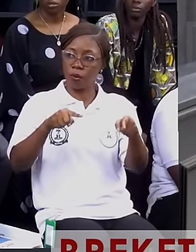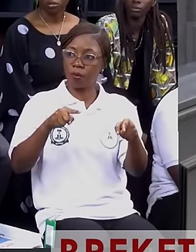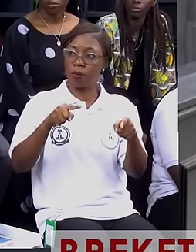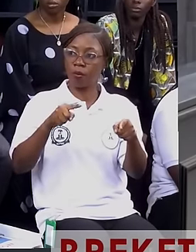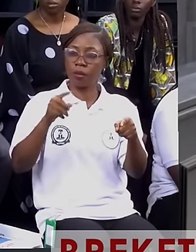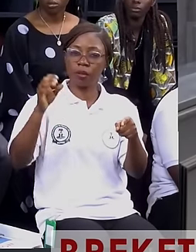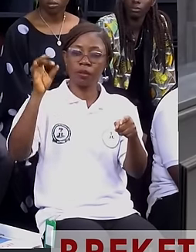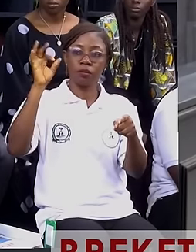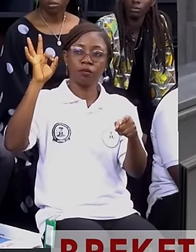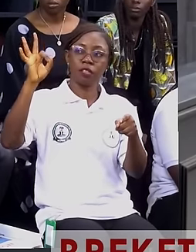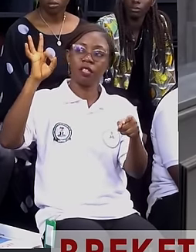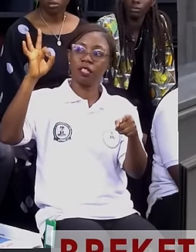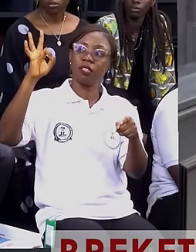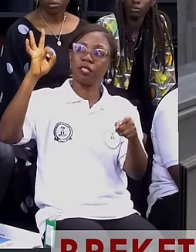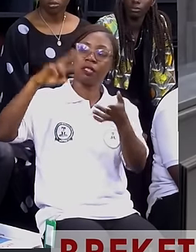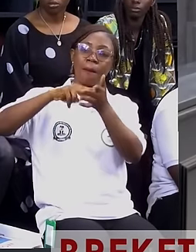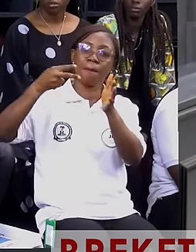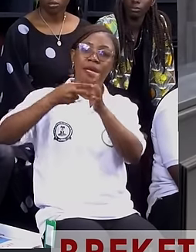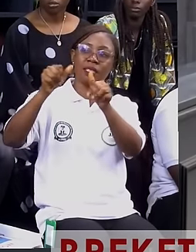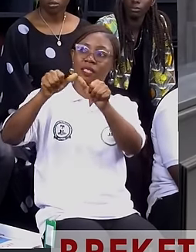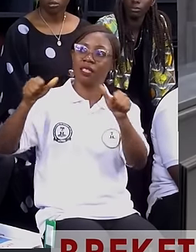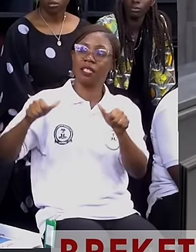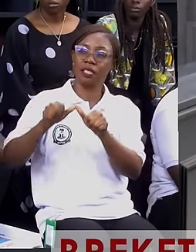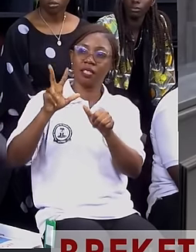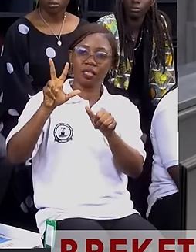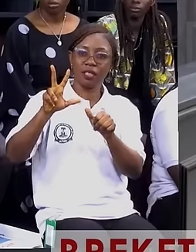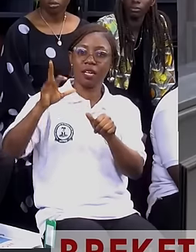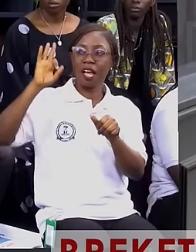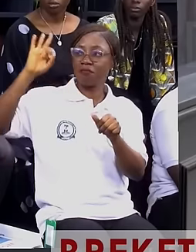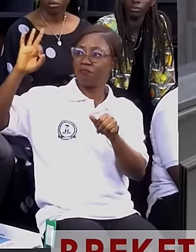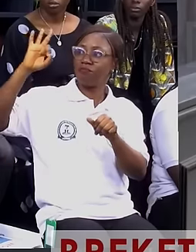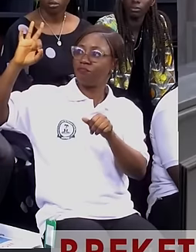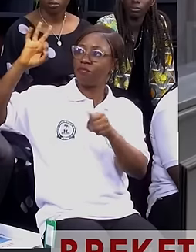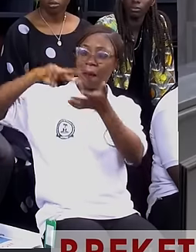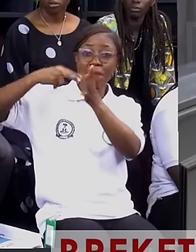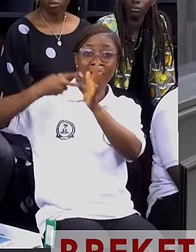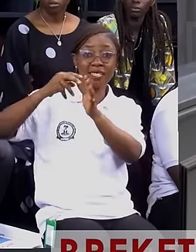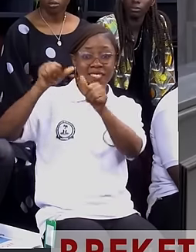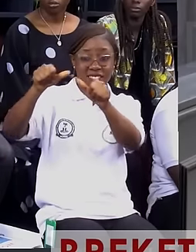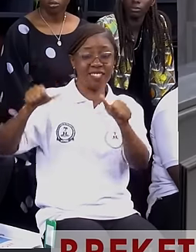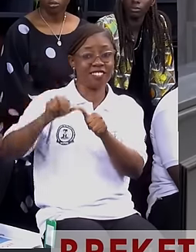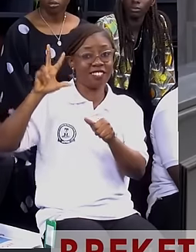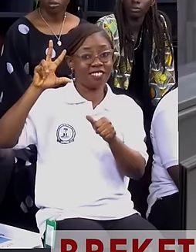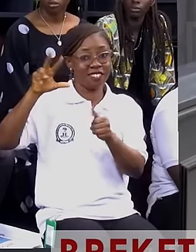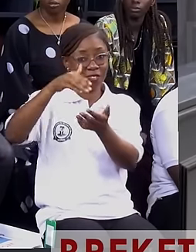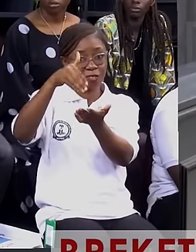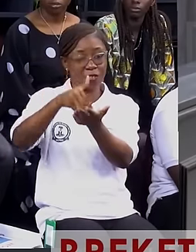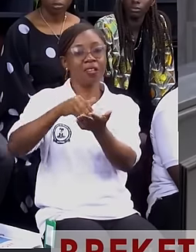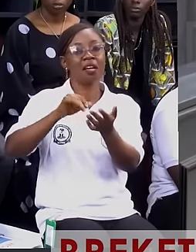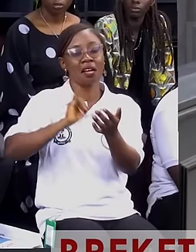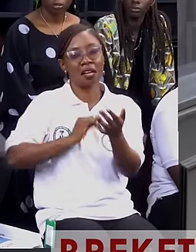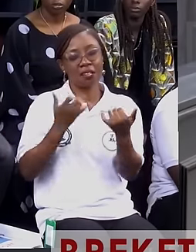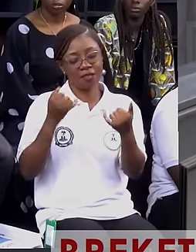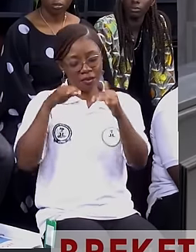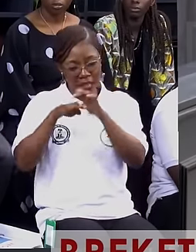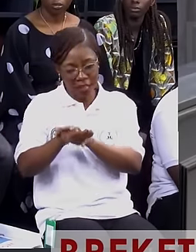this. Meaning Area 3 Junction. Okay, like this, yes. Area 3 Junction. Junction, yes, mm-hmm. Sir. So, I now enter.